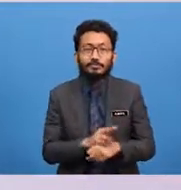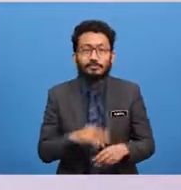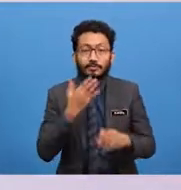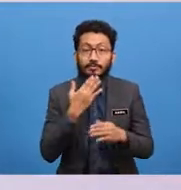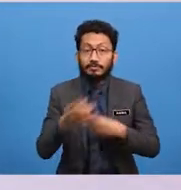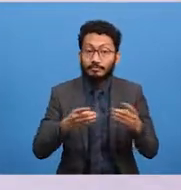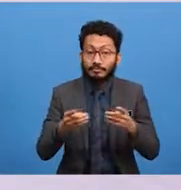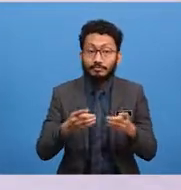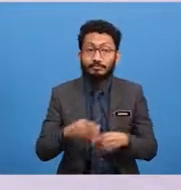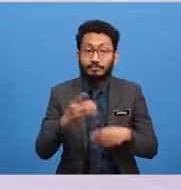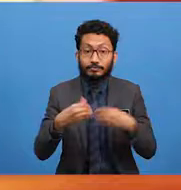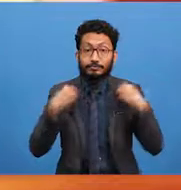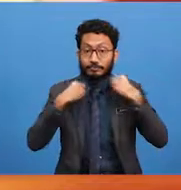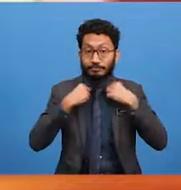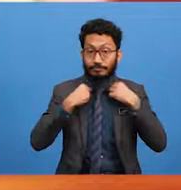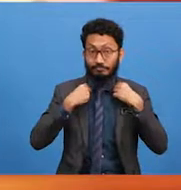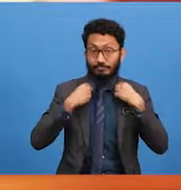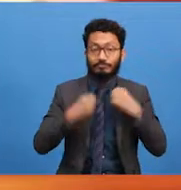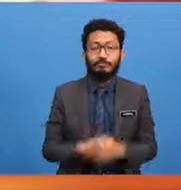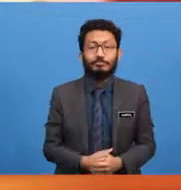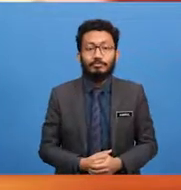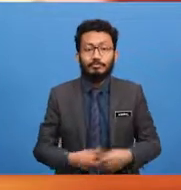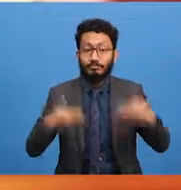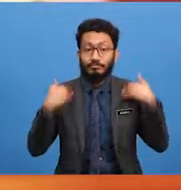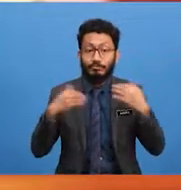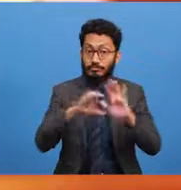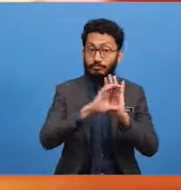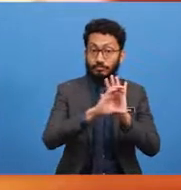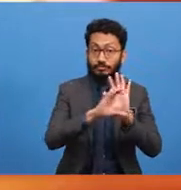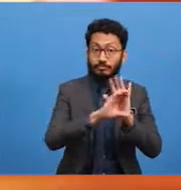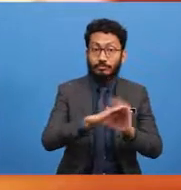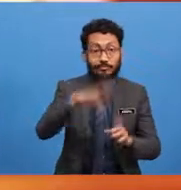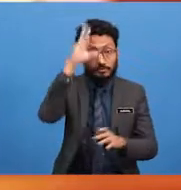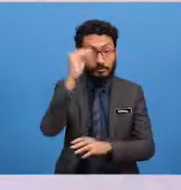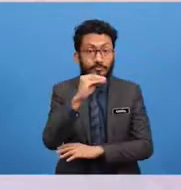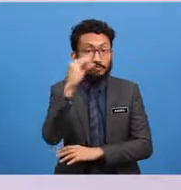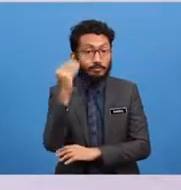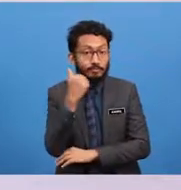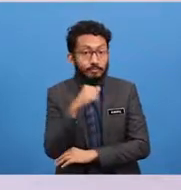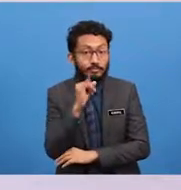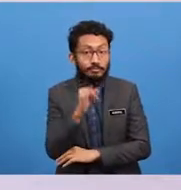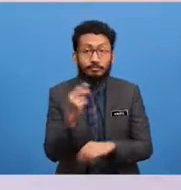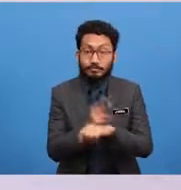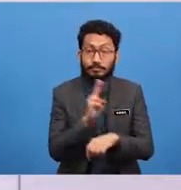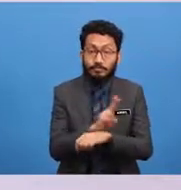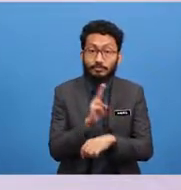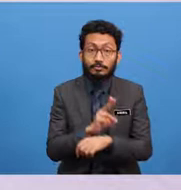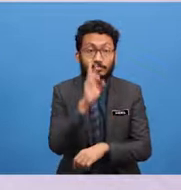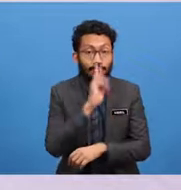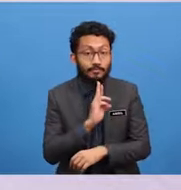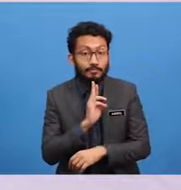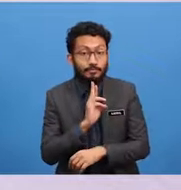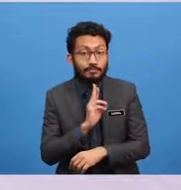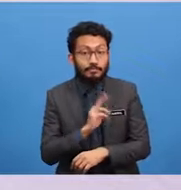describe your clothes. For example, the boy is wearing red t-shirt and